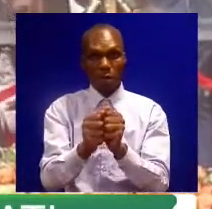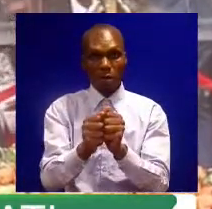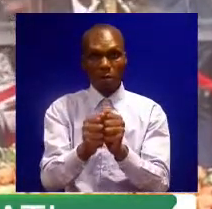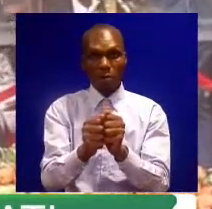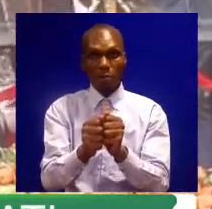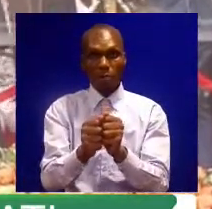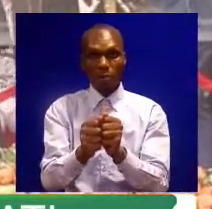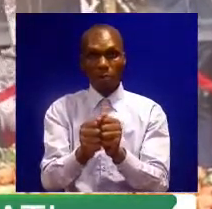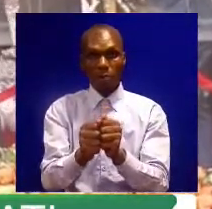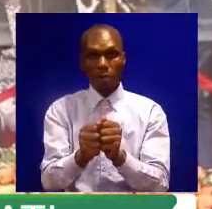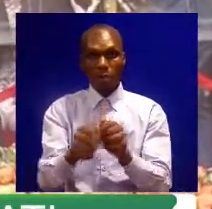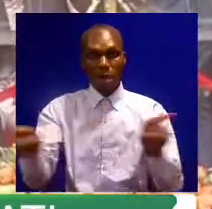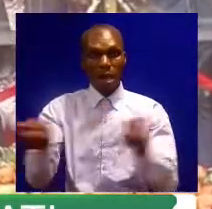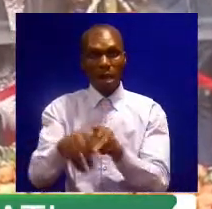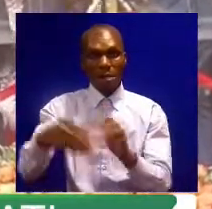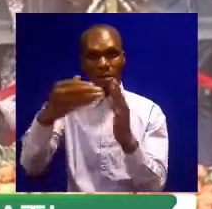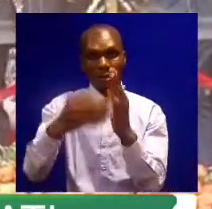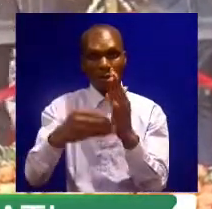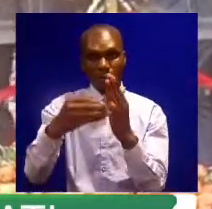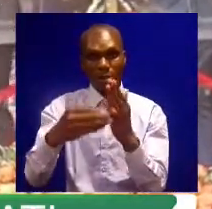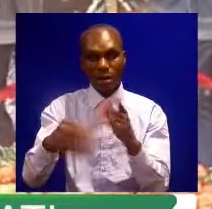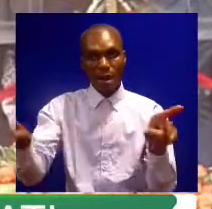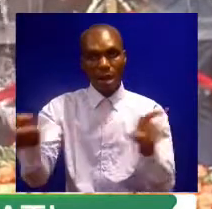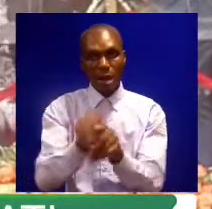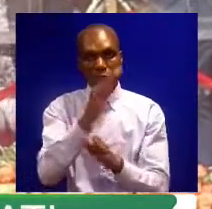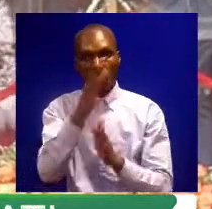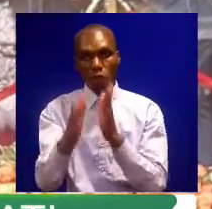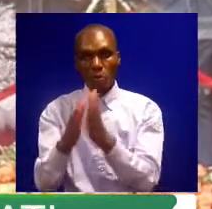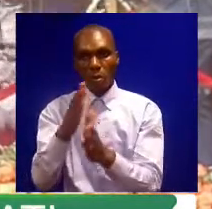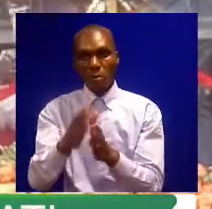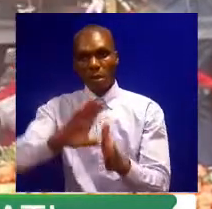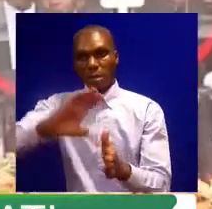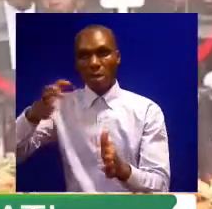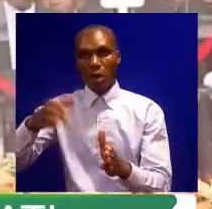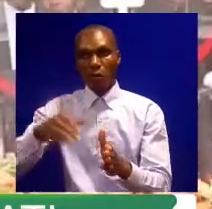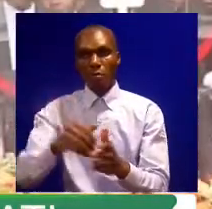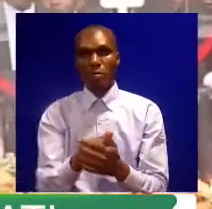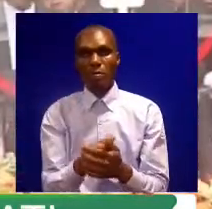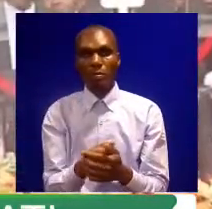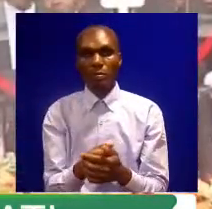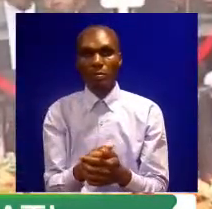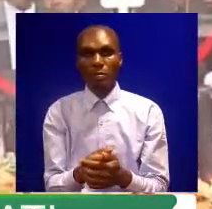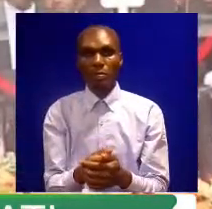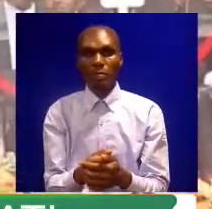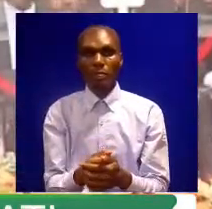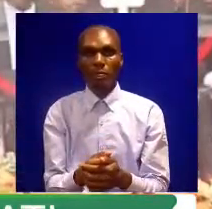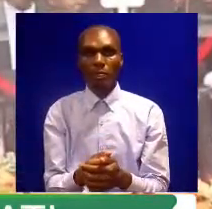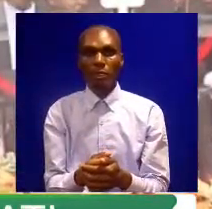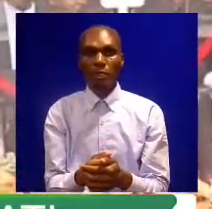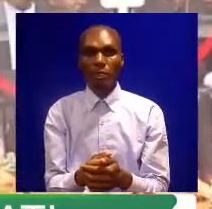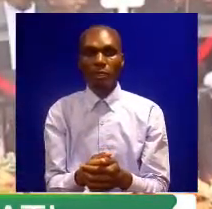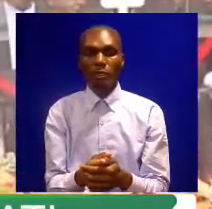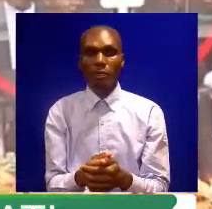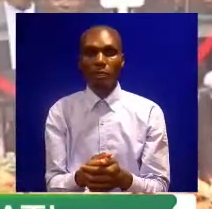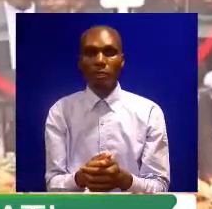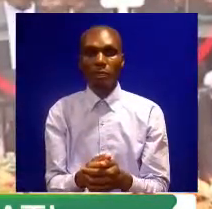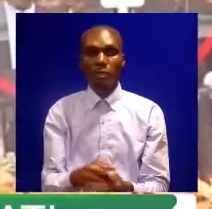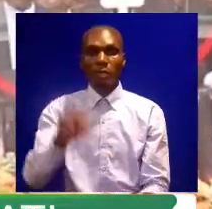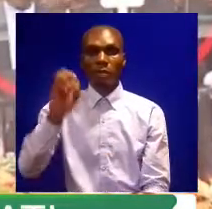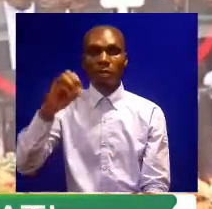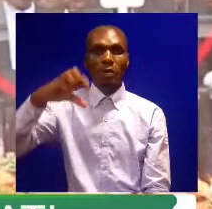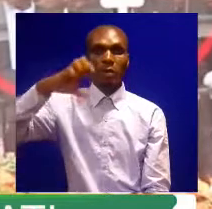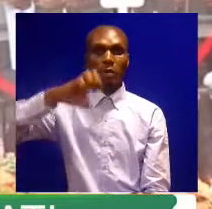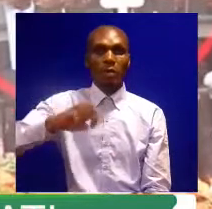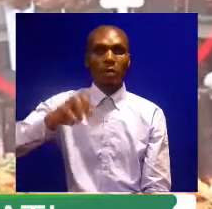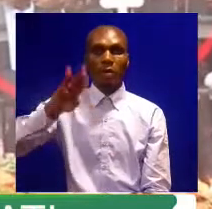leaders to put our agenda to you as you prepare the county integrated development plan. Maran is done. Now go to Ogembo.